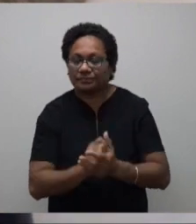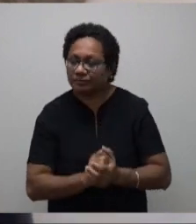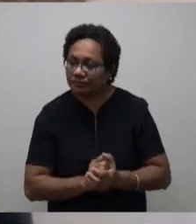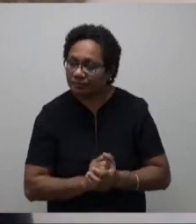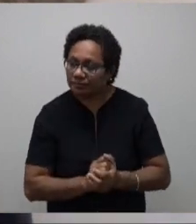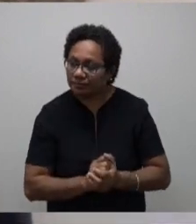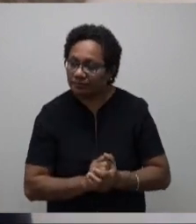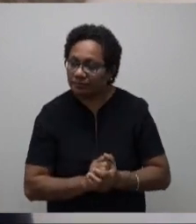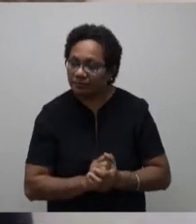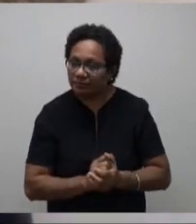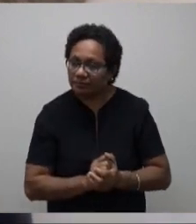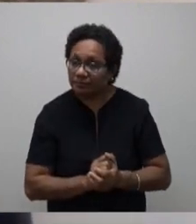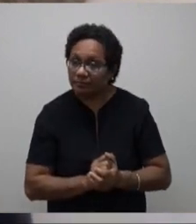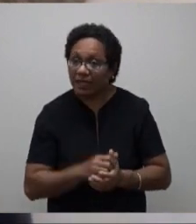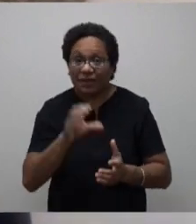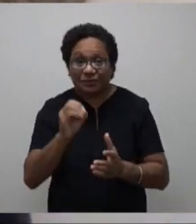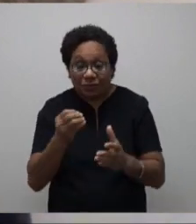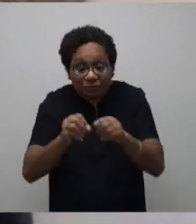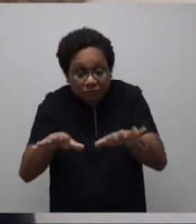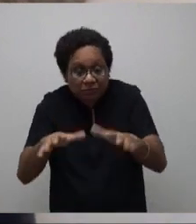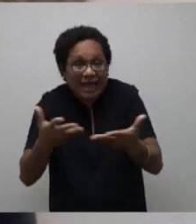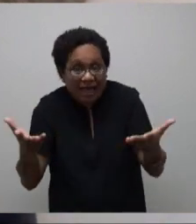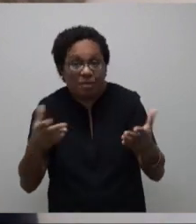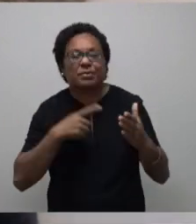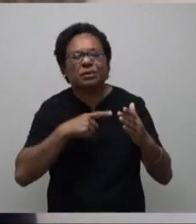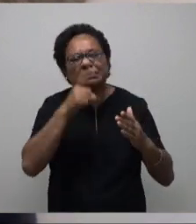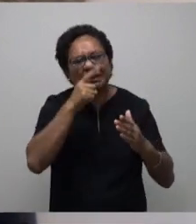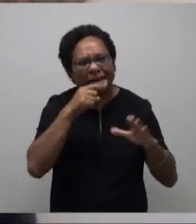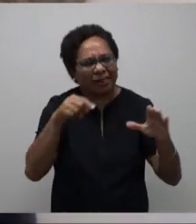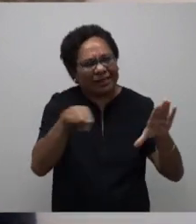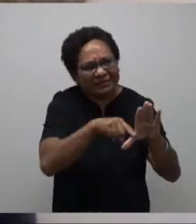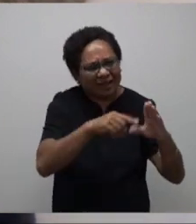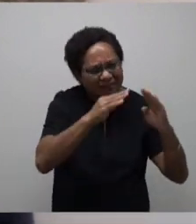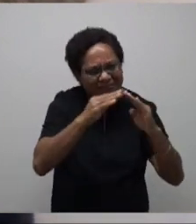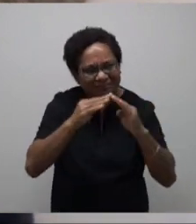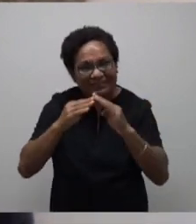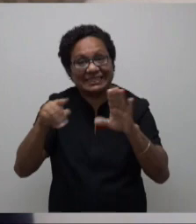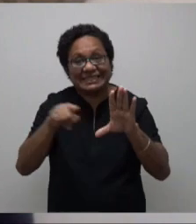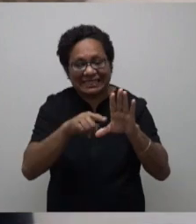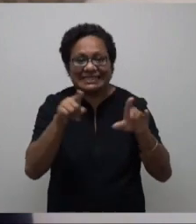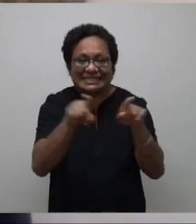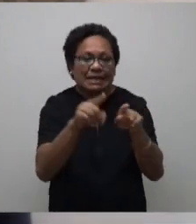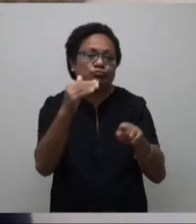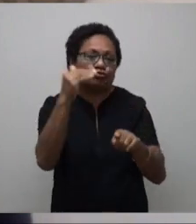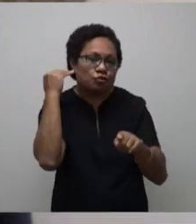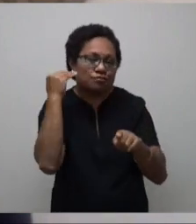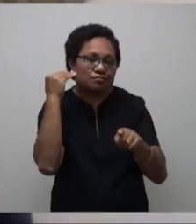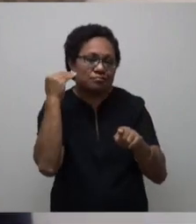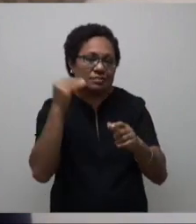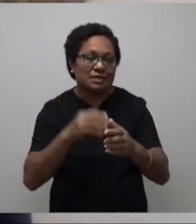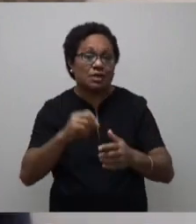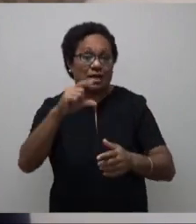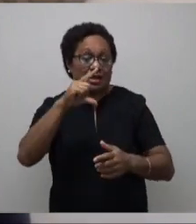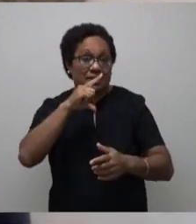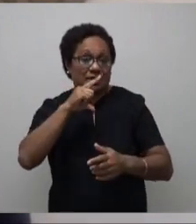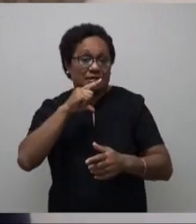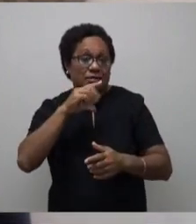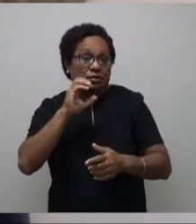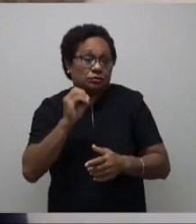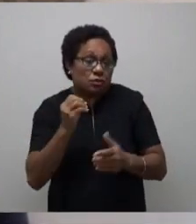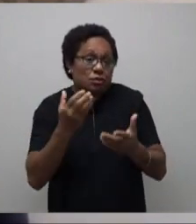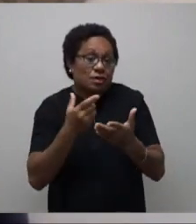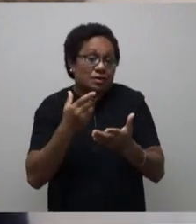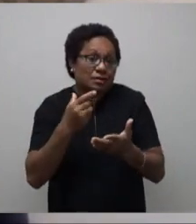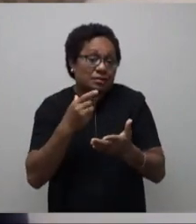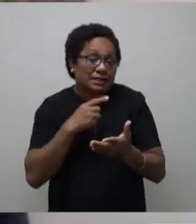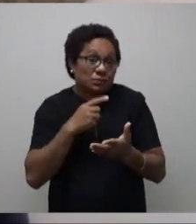unfortunately tends to be a closed, confined space. All the advice that we give you is to reduce your risk of catching the disease or